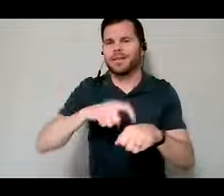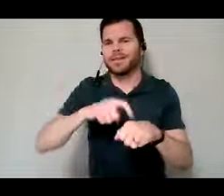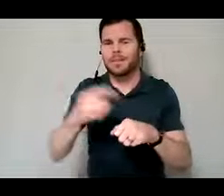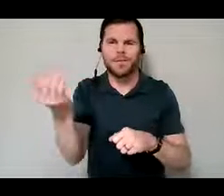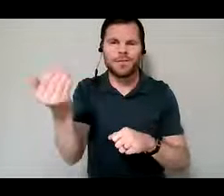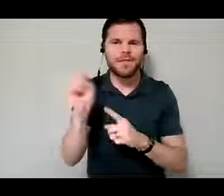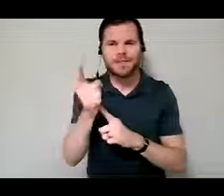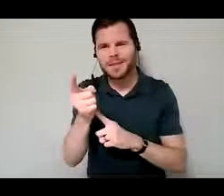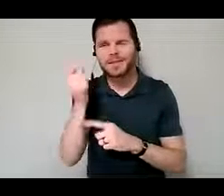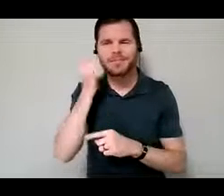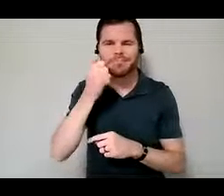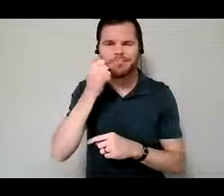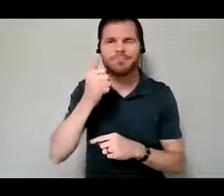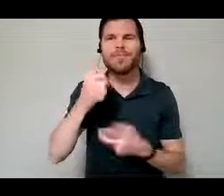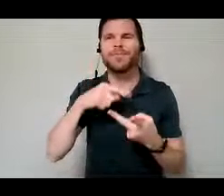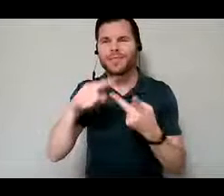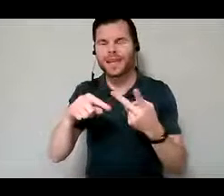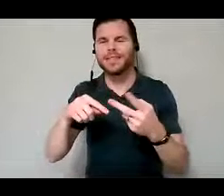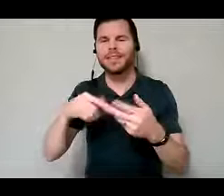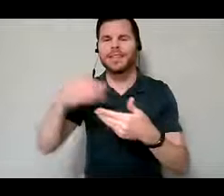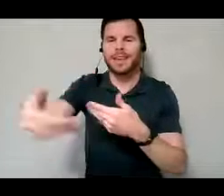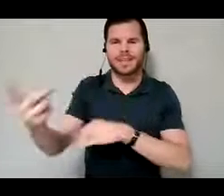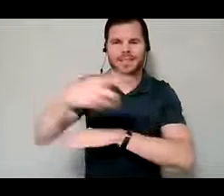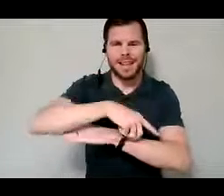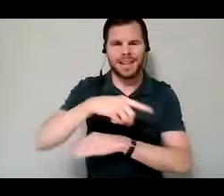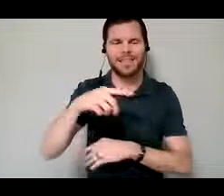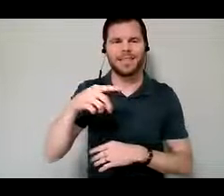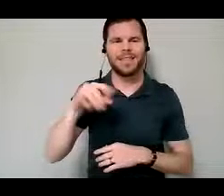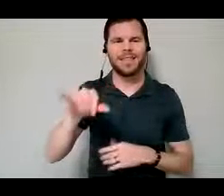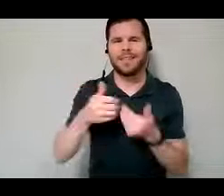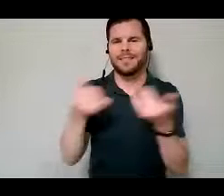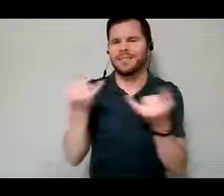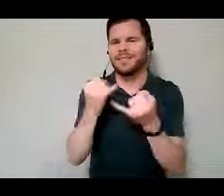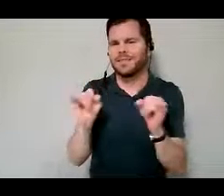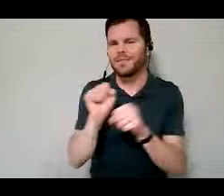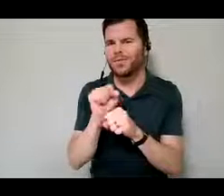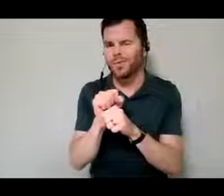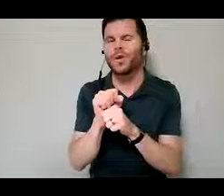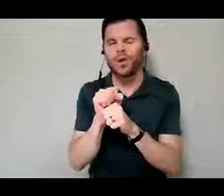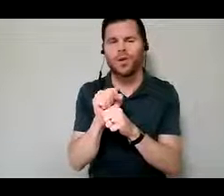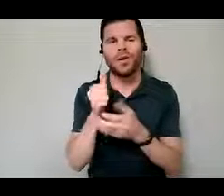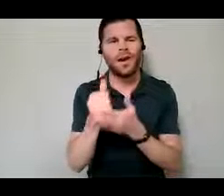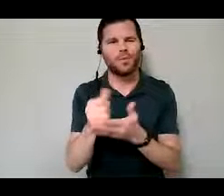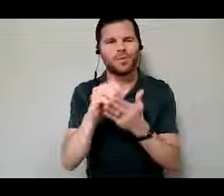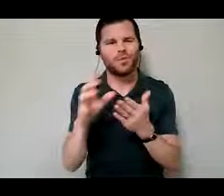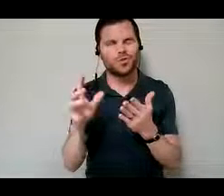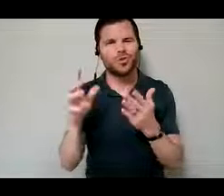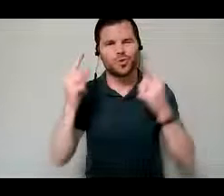then the asynchronous work the next day. And it really keeps them engaged in thinking about these things and builds upon each other,